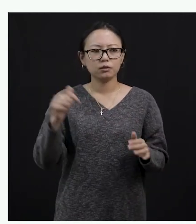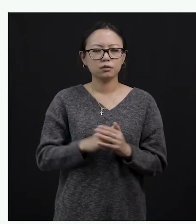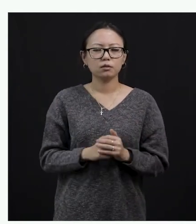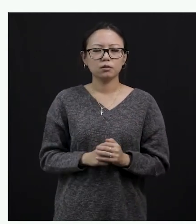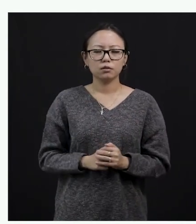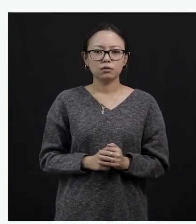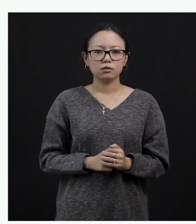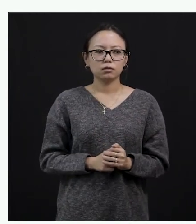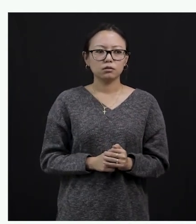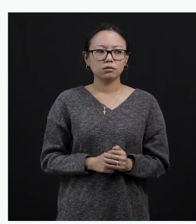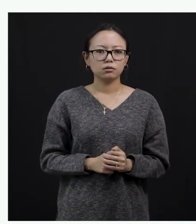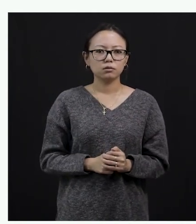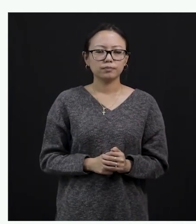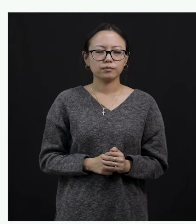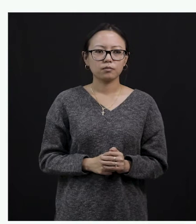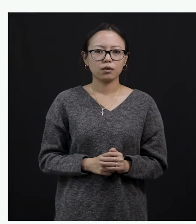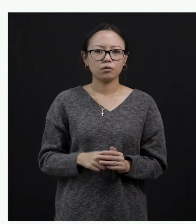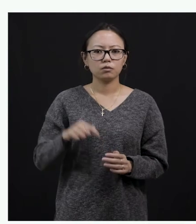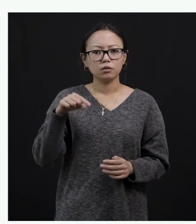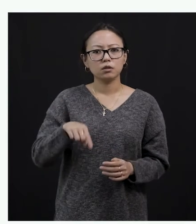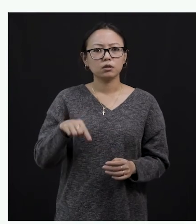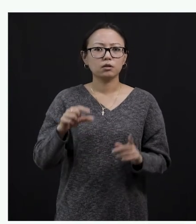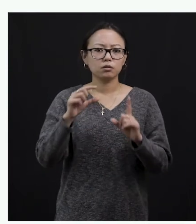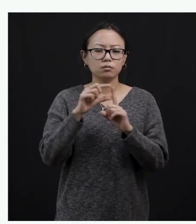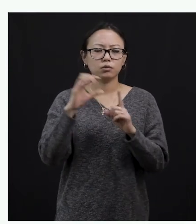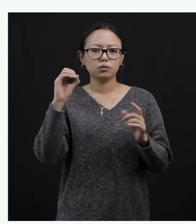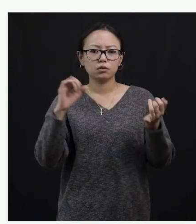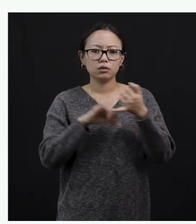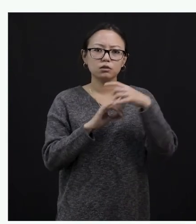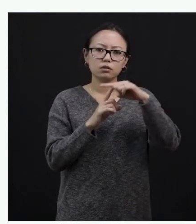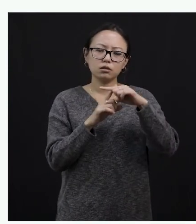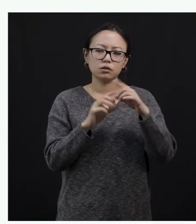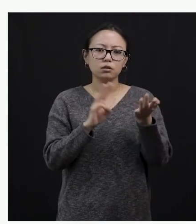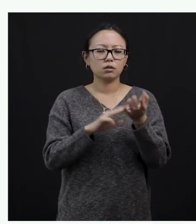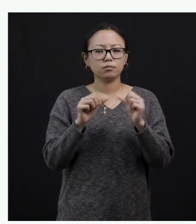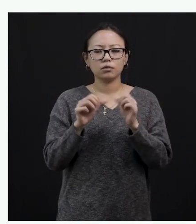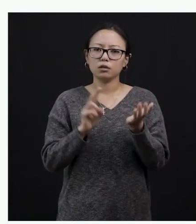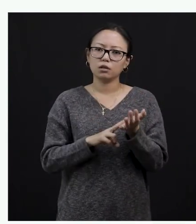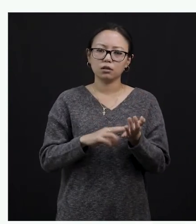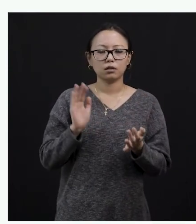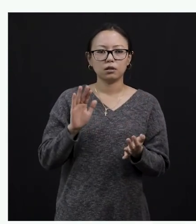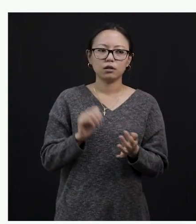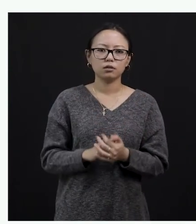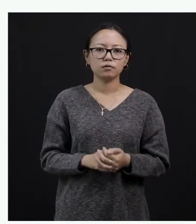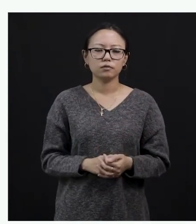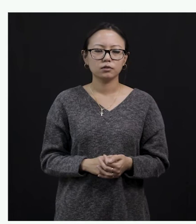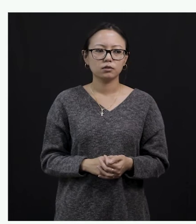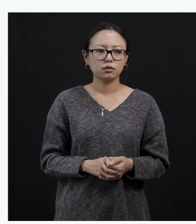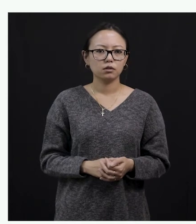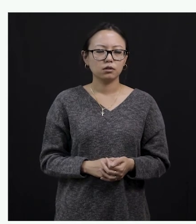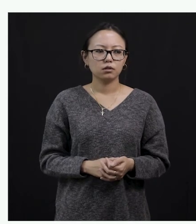the other destination, right? Now you can also see here we have telephones,